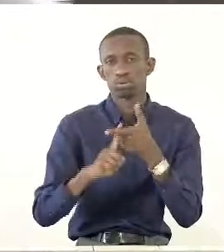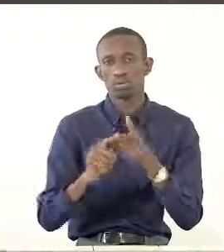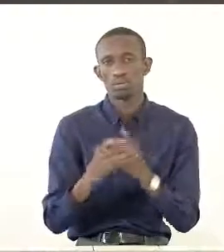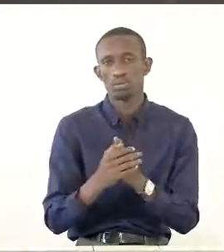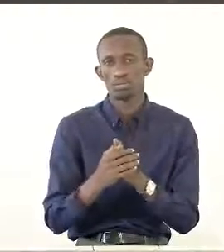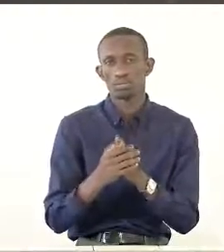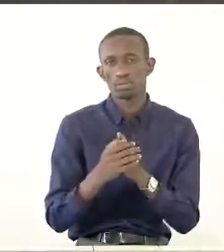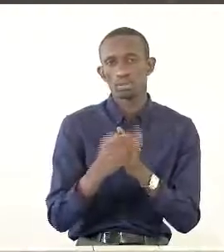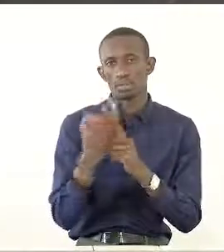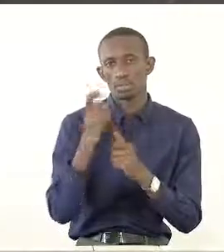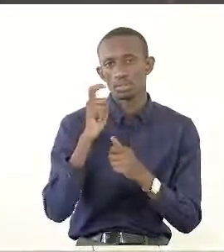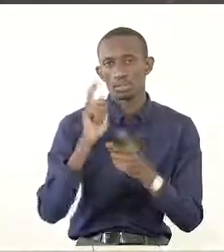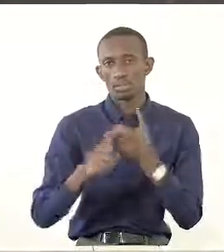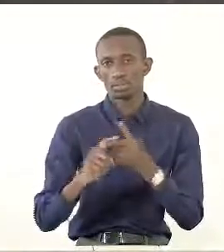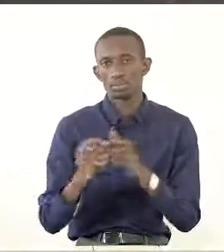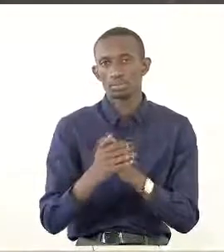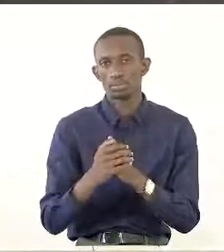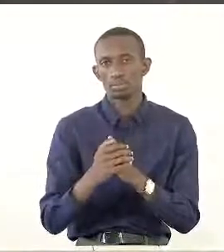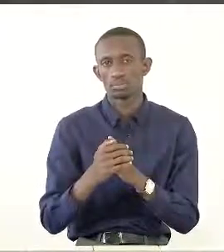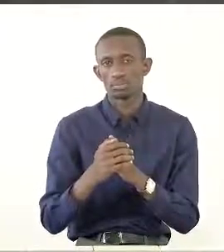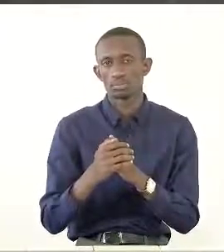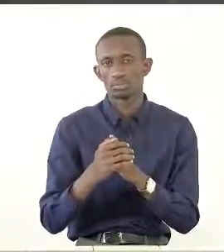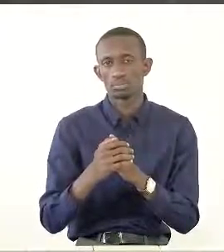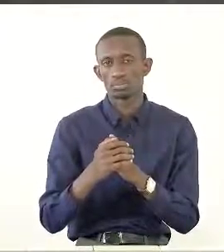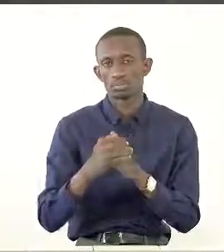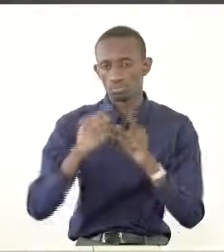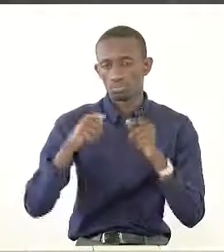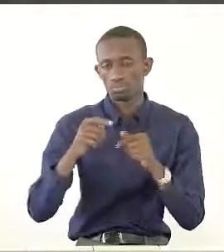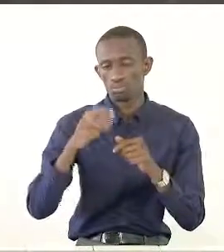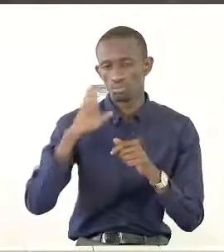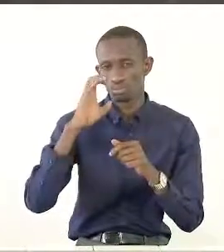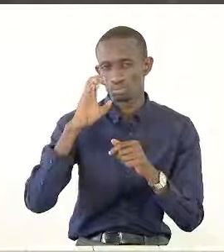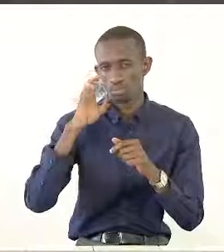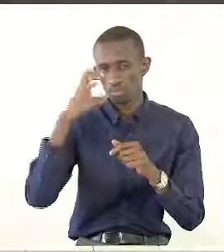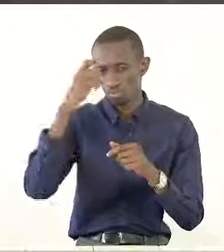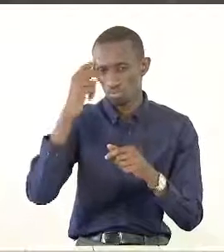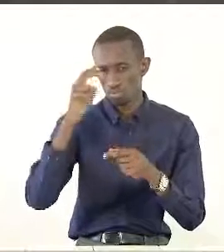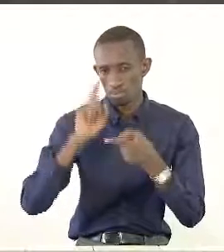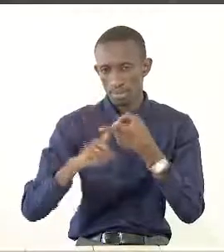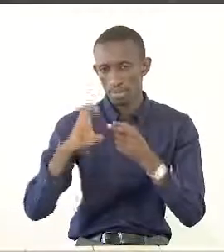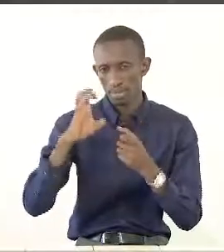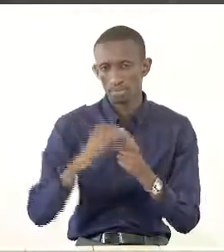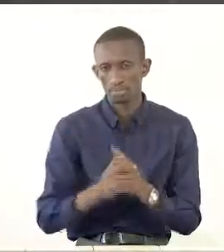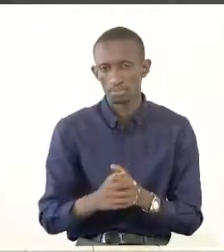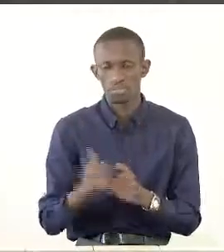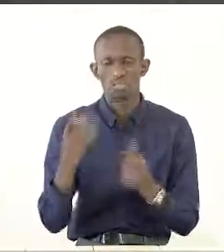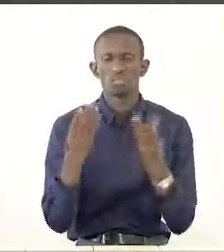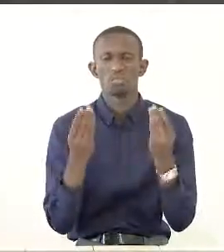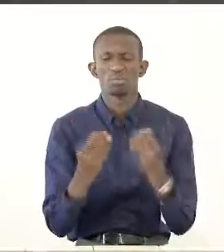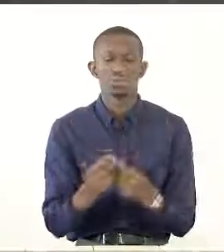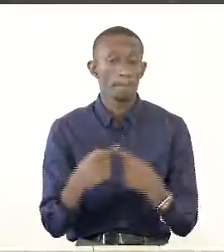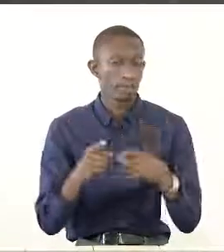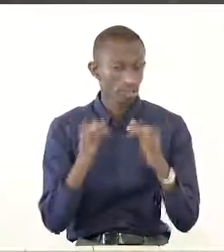c. I hope it is very simple. But if you observe, I